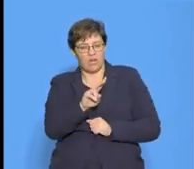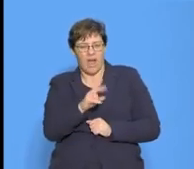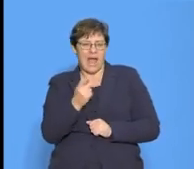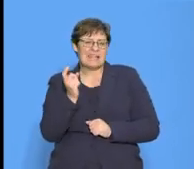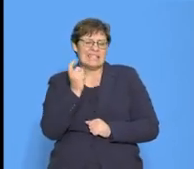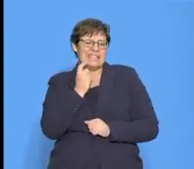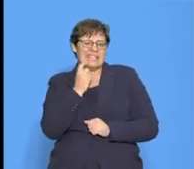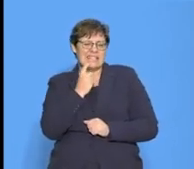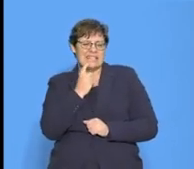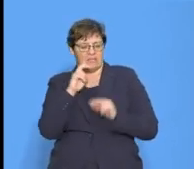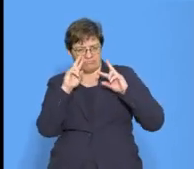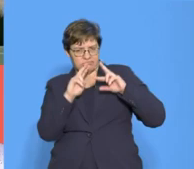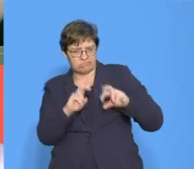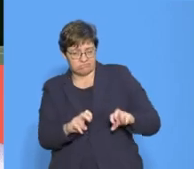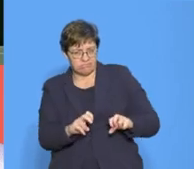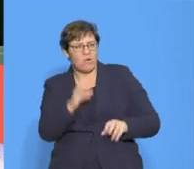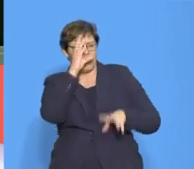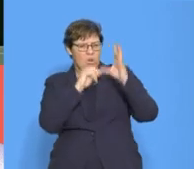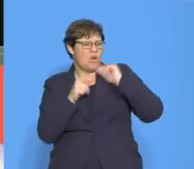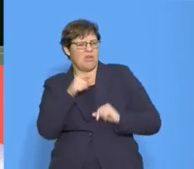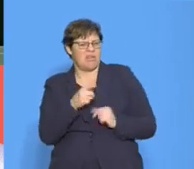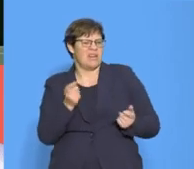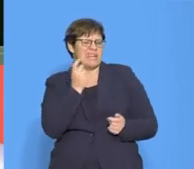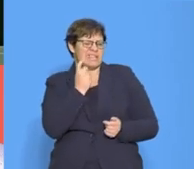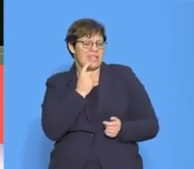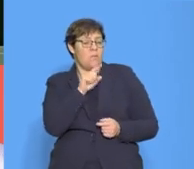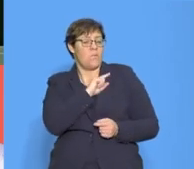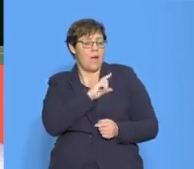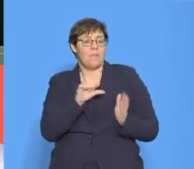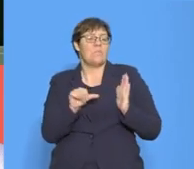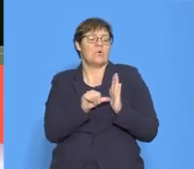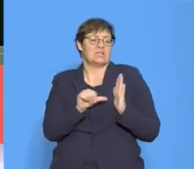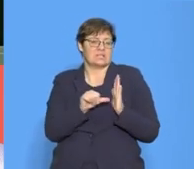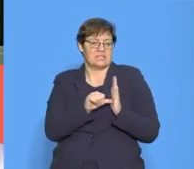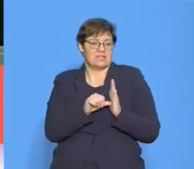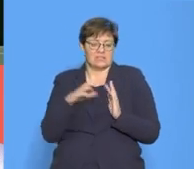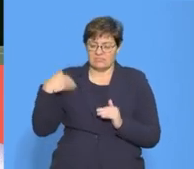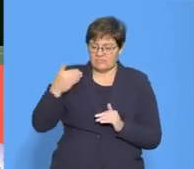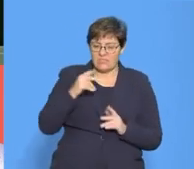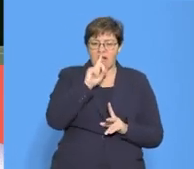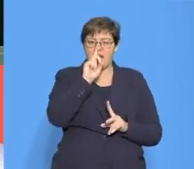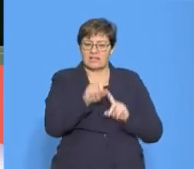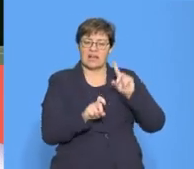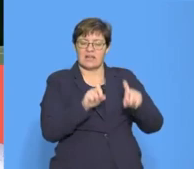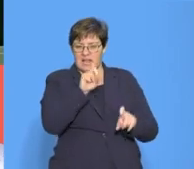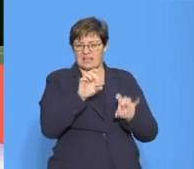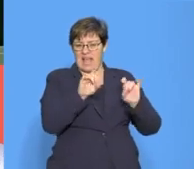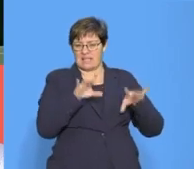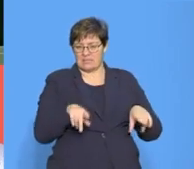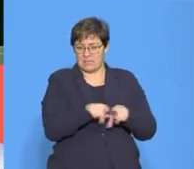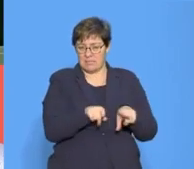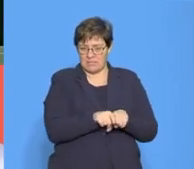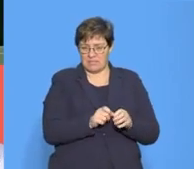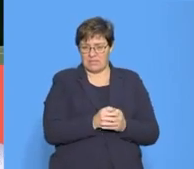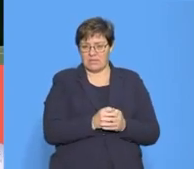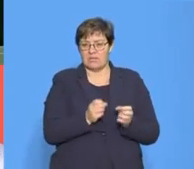when we have a look, and it's very easy to study this or learn this, because it's quite important, and you frequently are asked questions